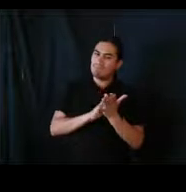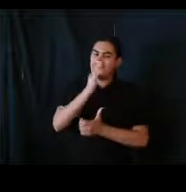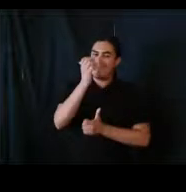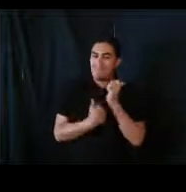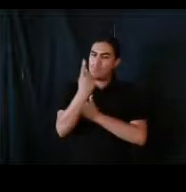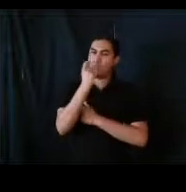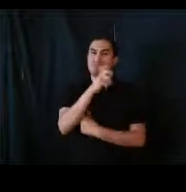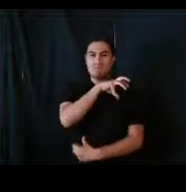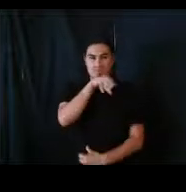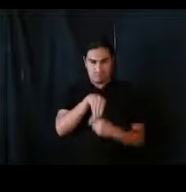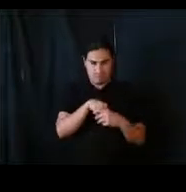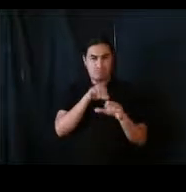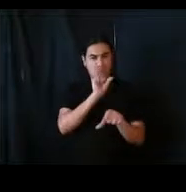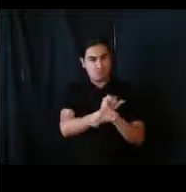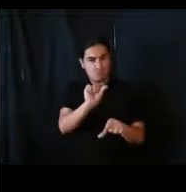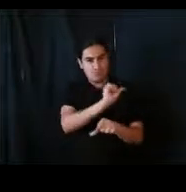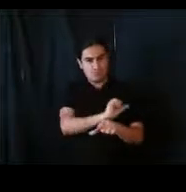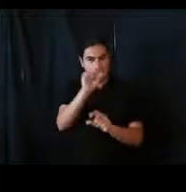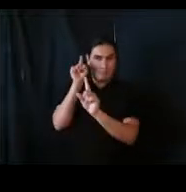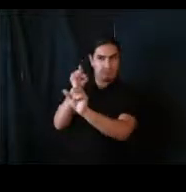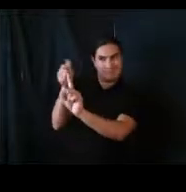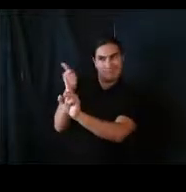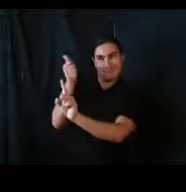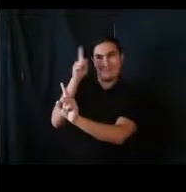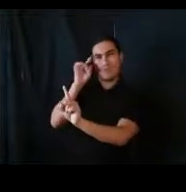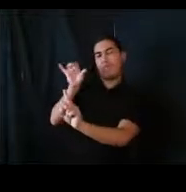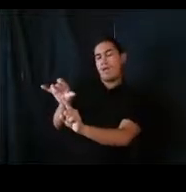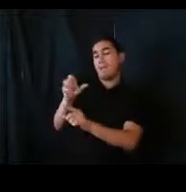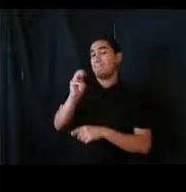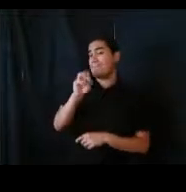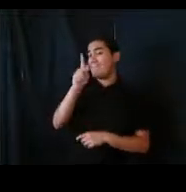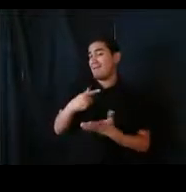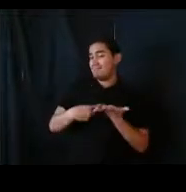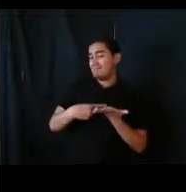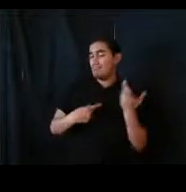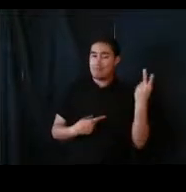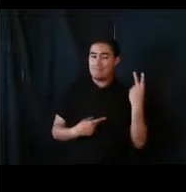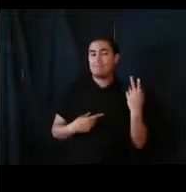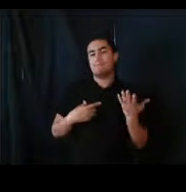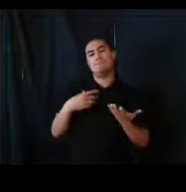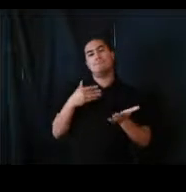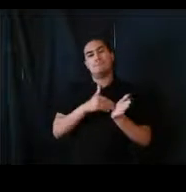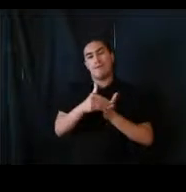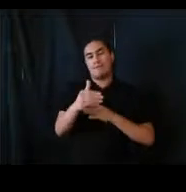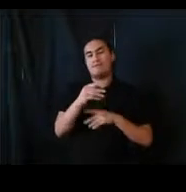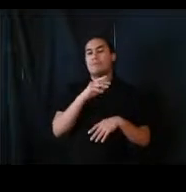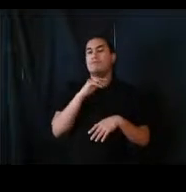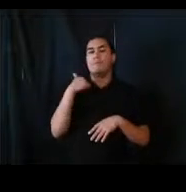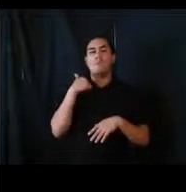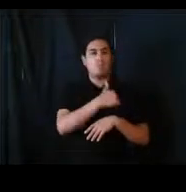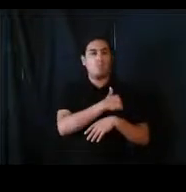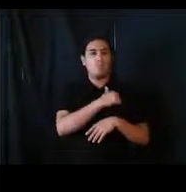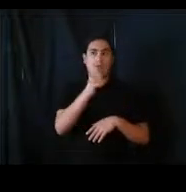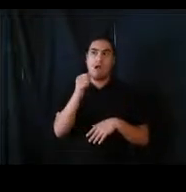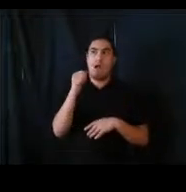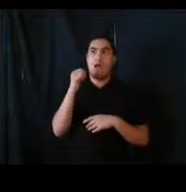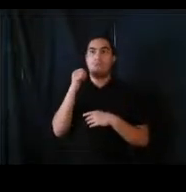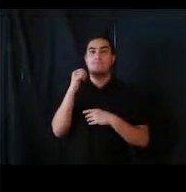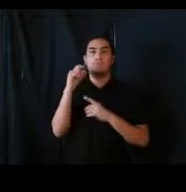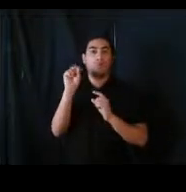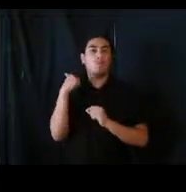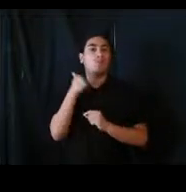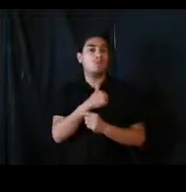who's had an effort in that and i think mike and i has had this discussion the number of times we're not anywhere where we would like to be we're in